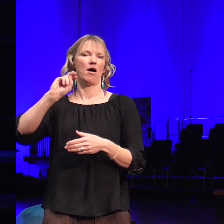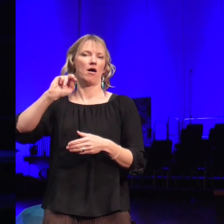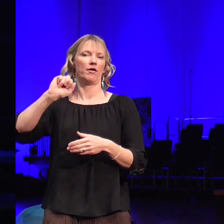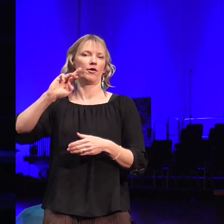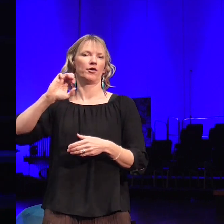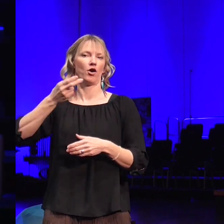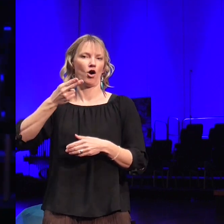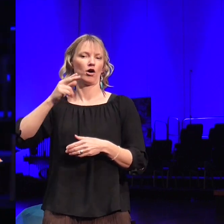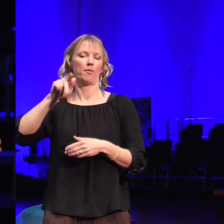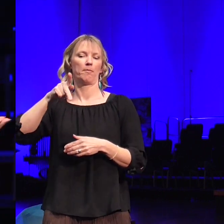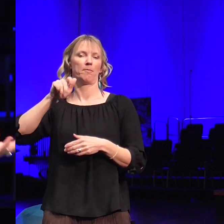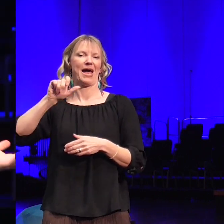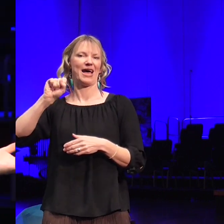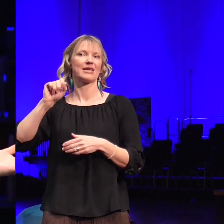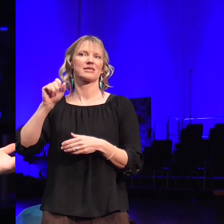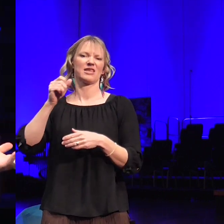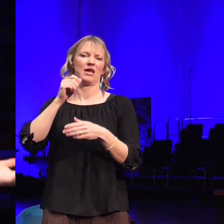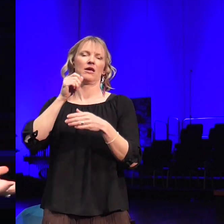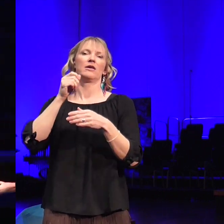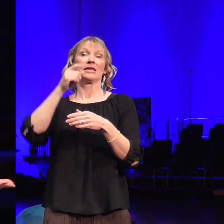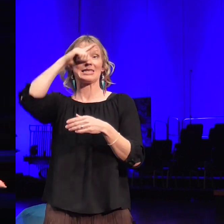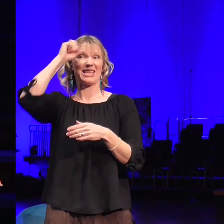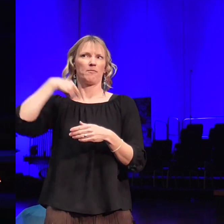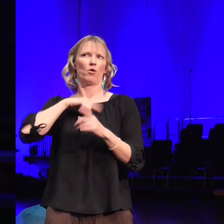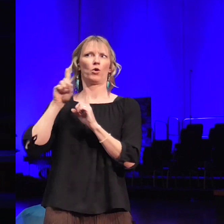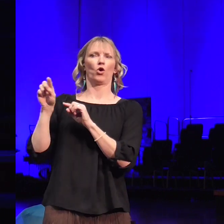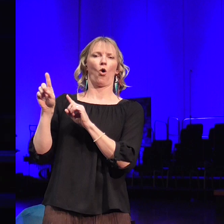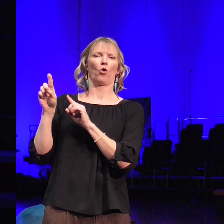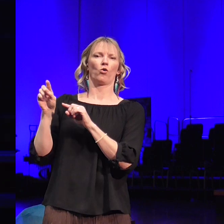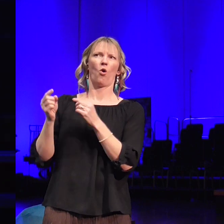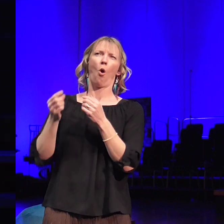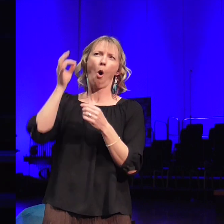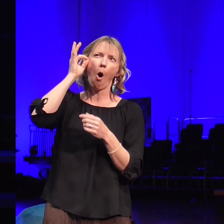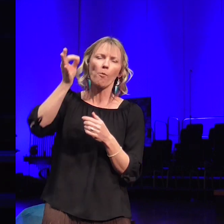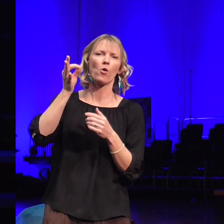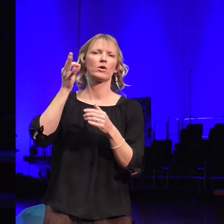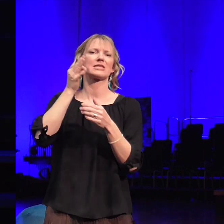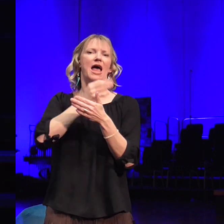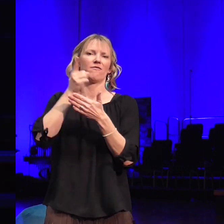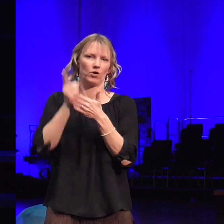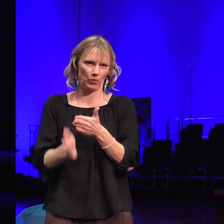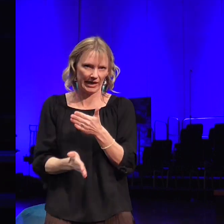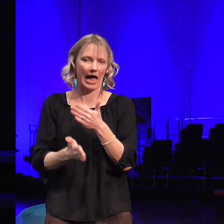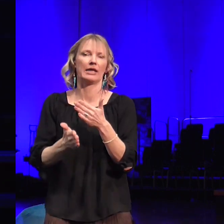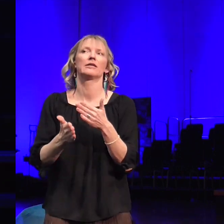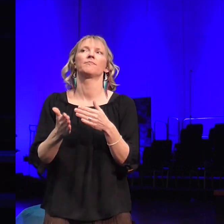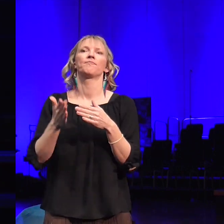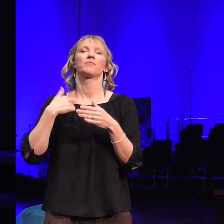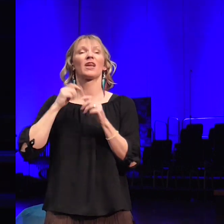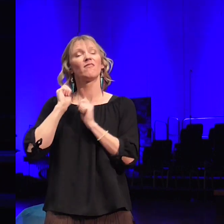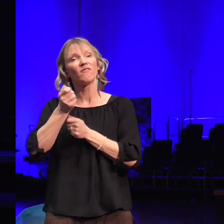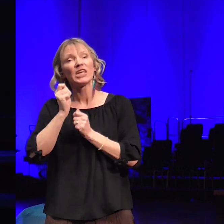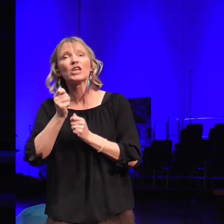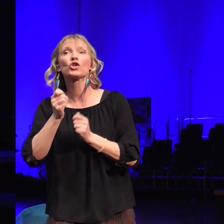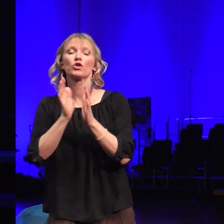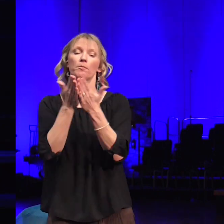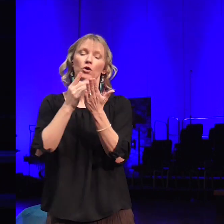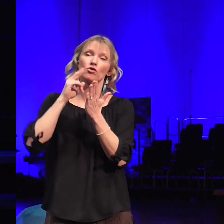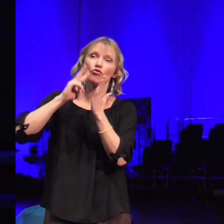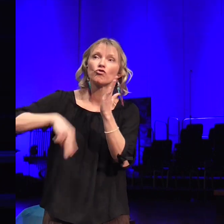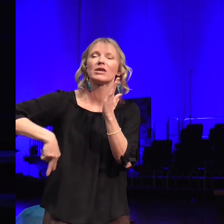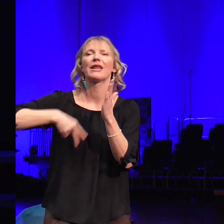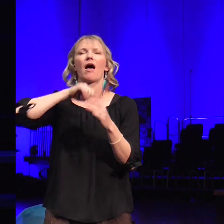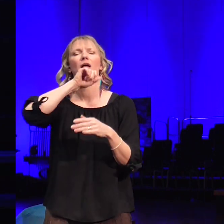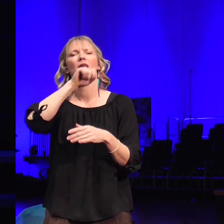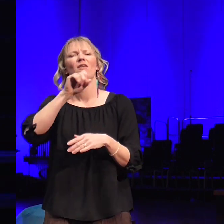go there almost every weekend in the summer to my grandparents' cabin, and we would fish. I would read books. I love the Happy